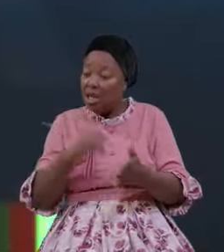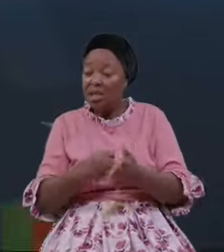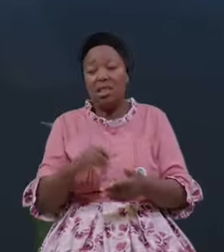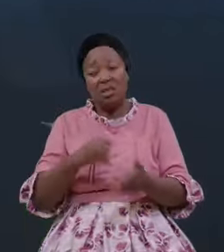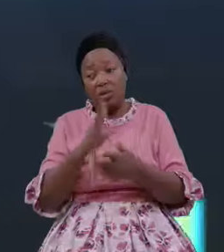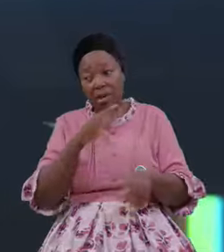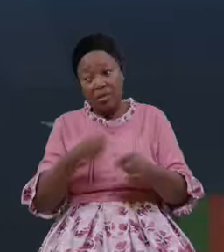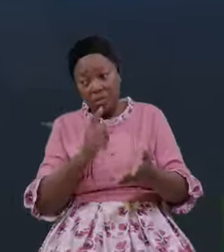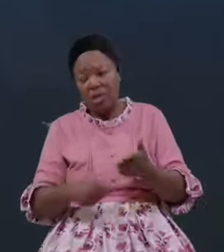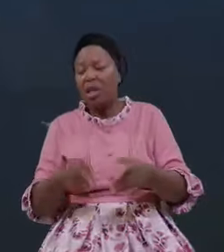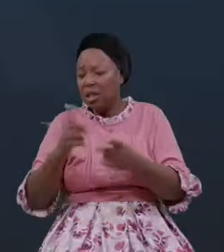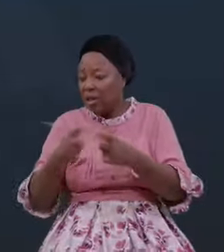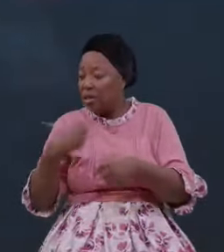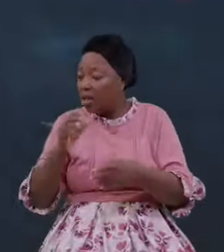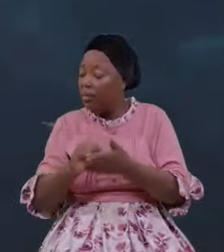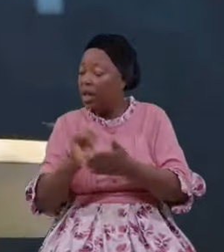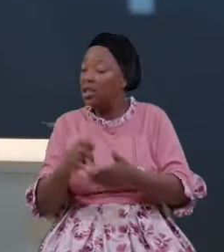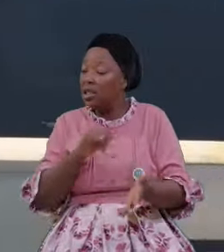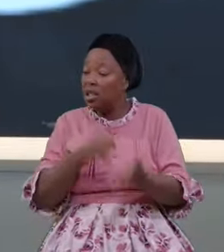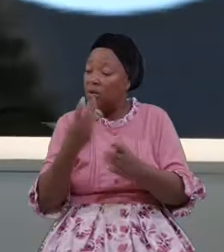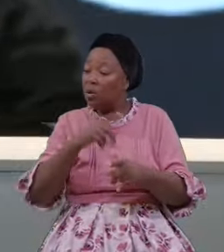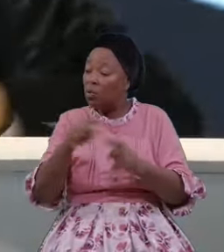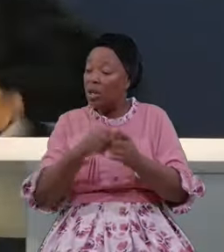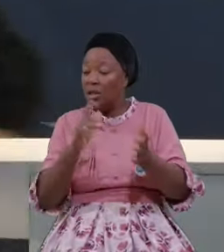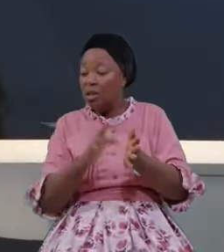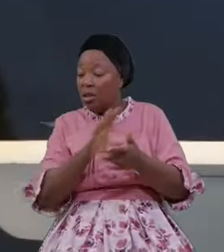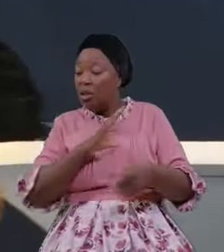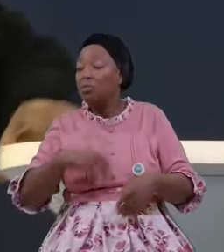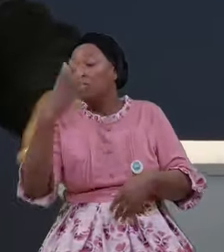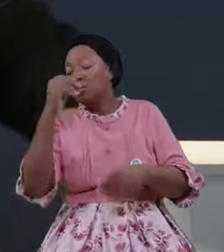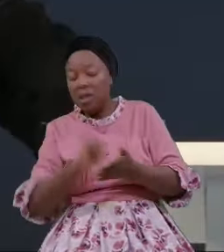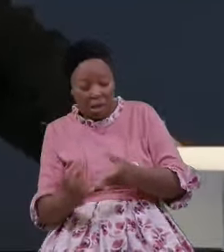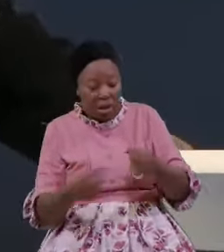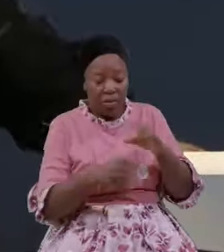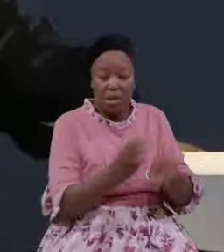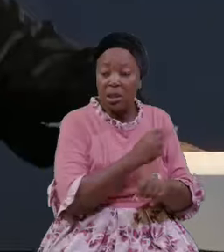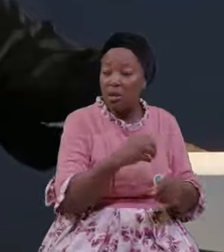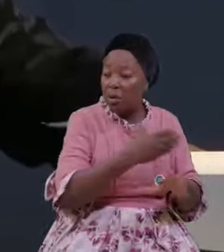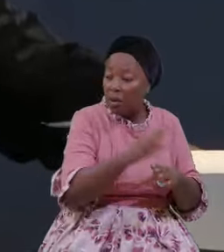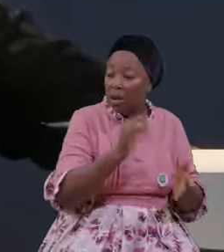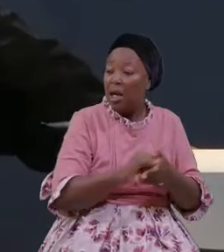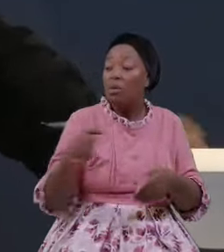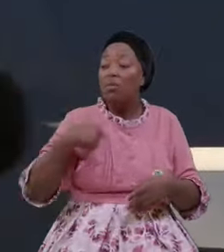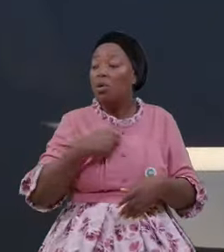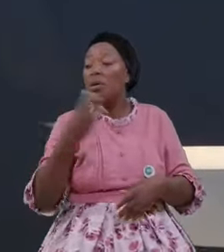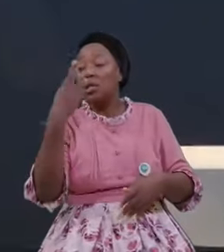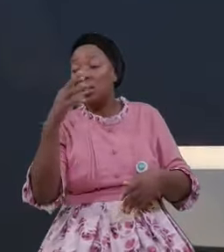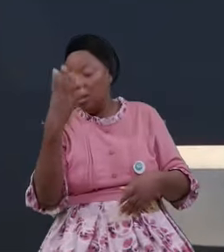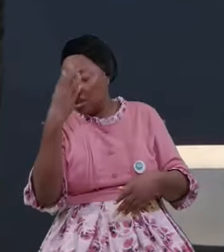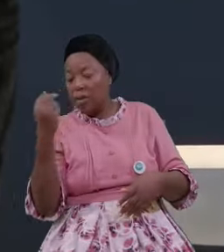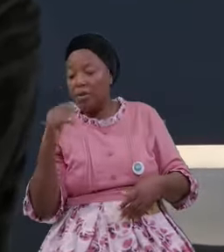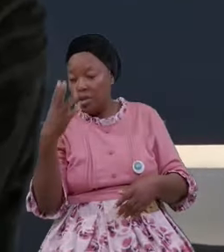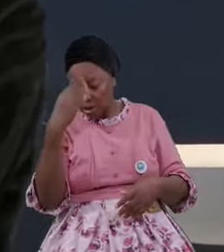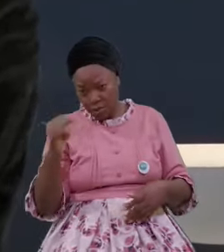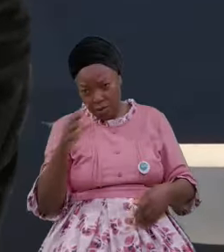for those soldiers watching to even accept we were sleeping? Sleeping on duty.